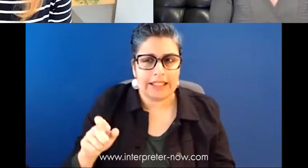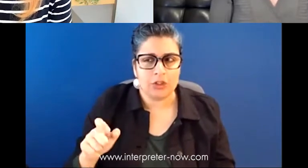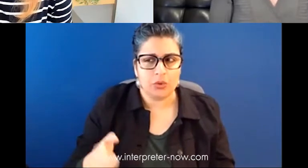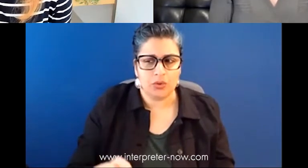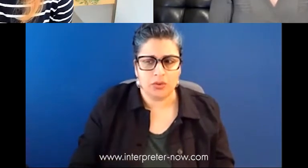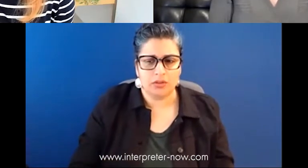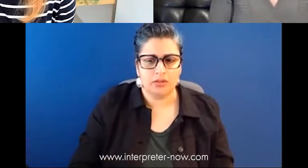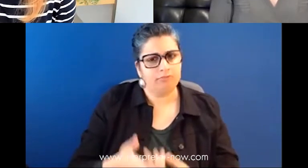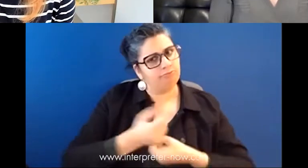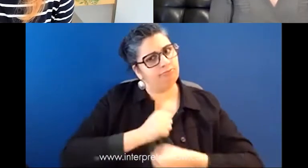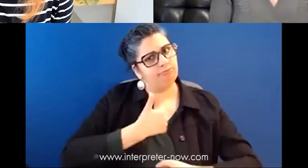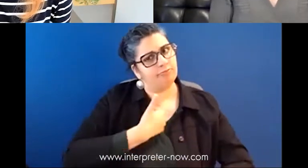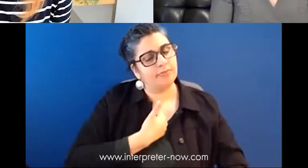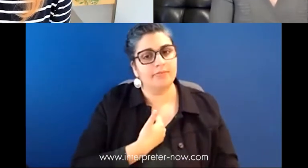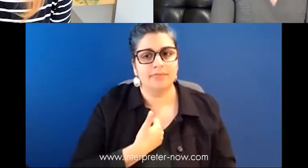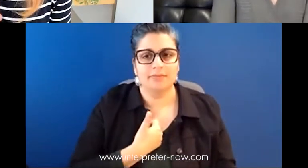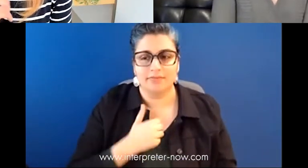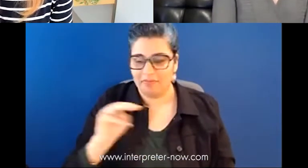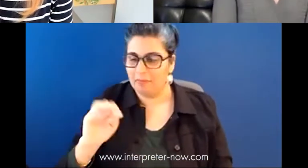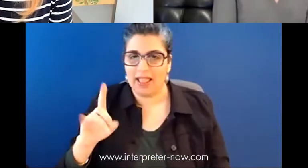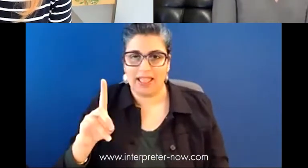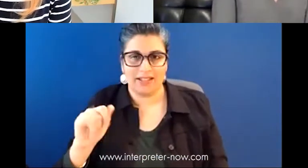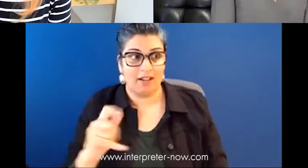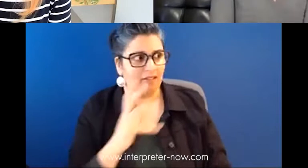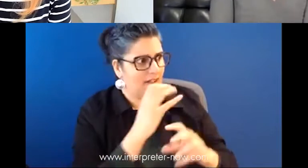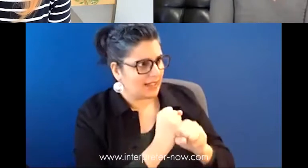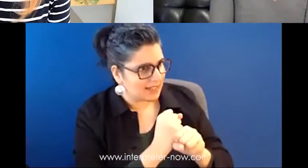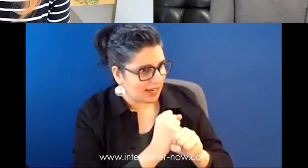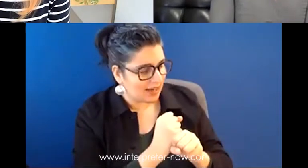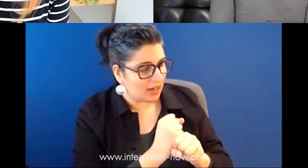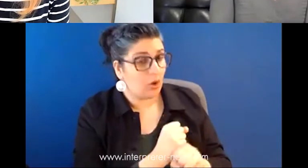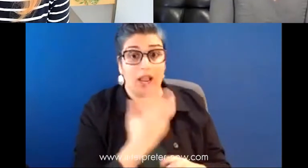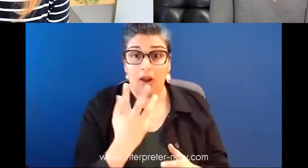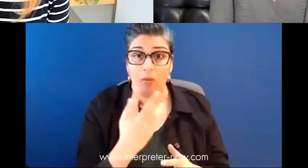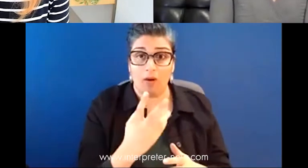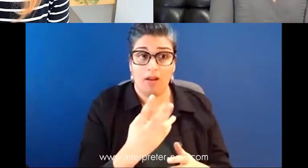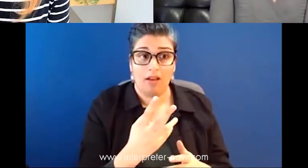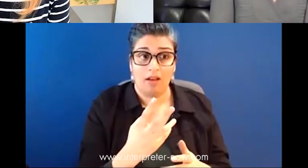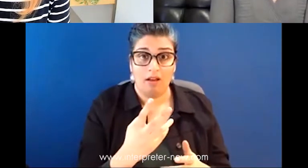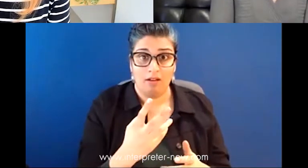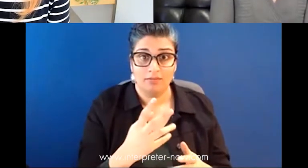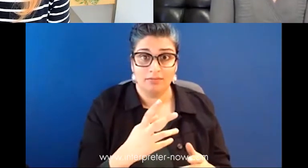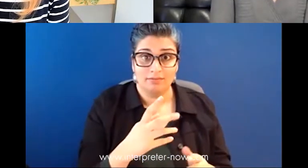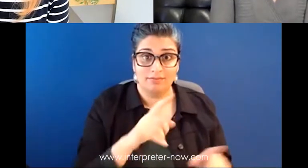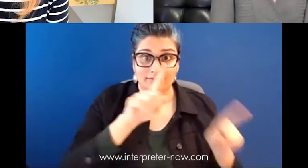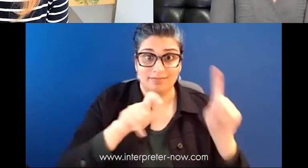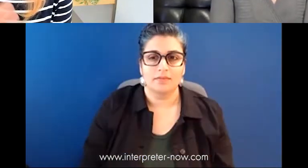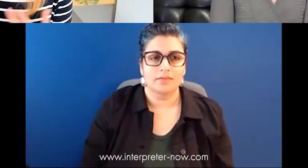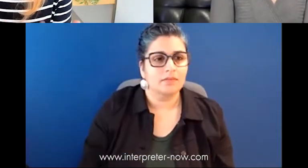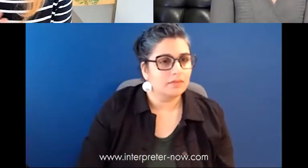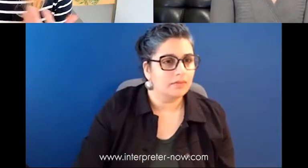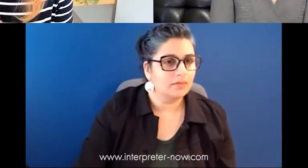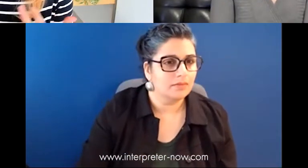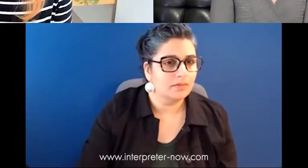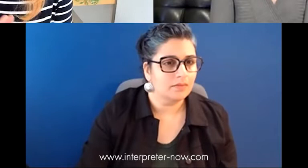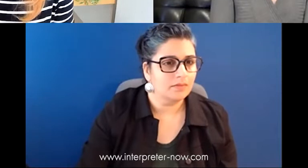That's fascinating. I want to jump into a couple of questions here from our audience. The first, to